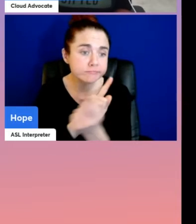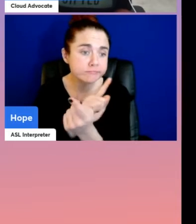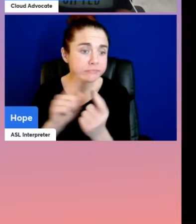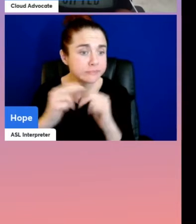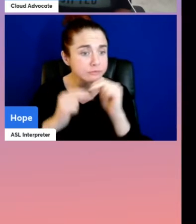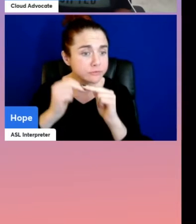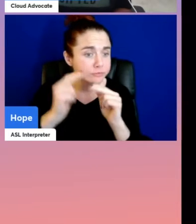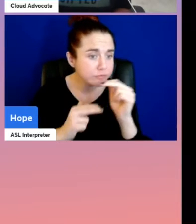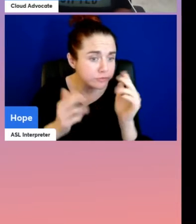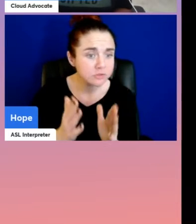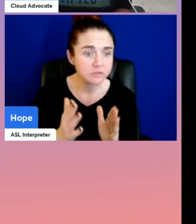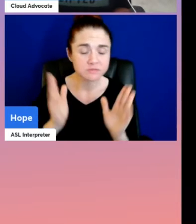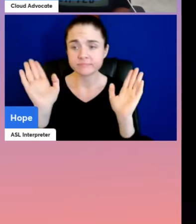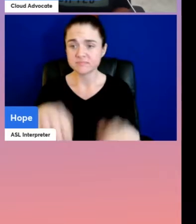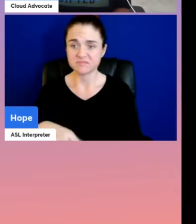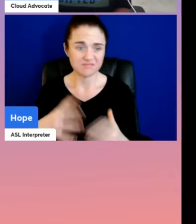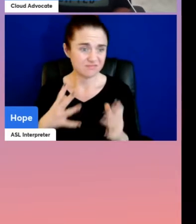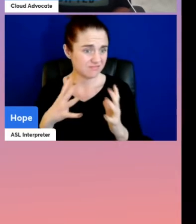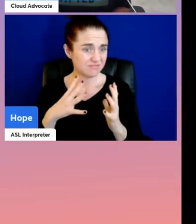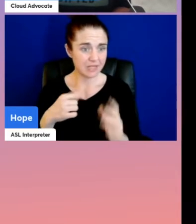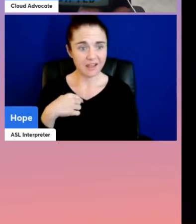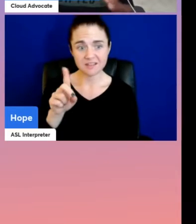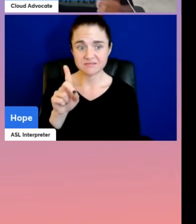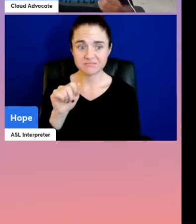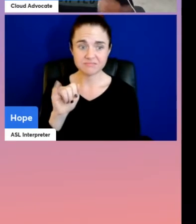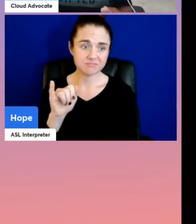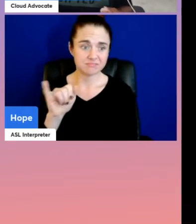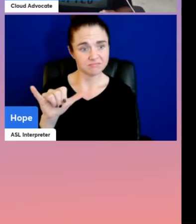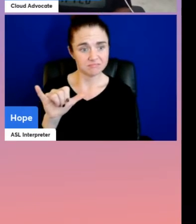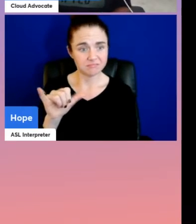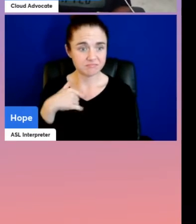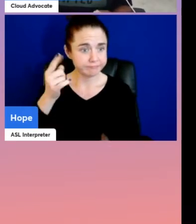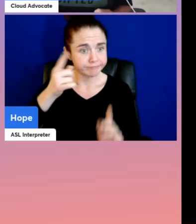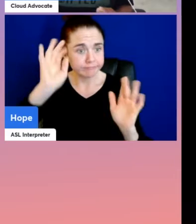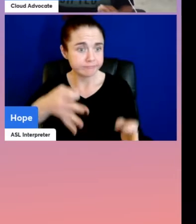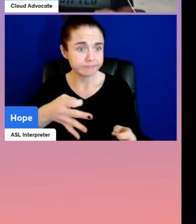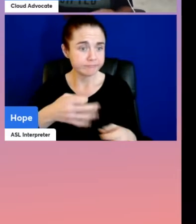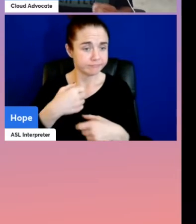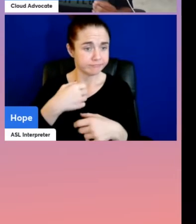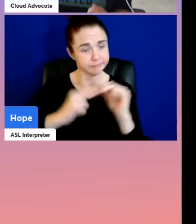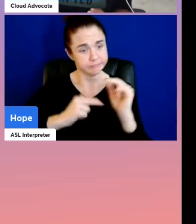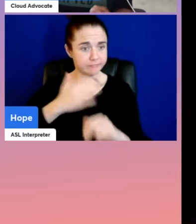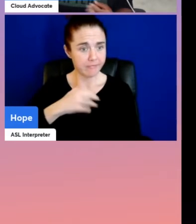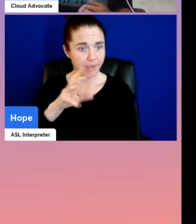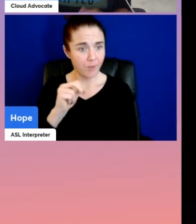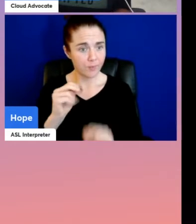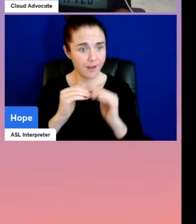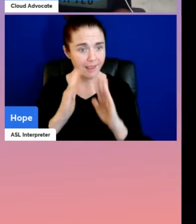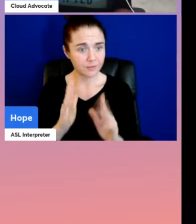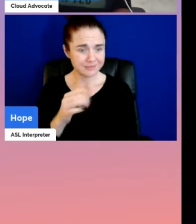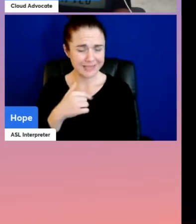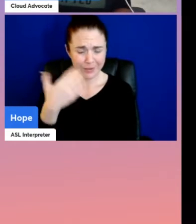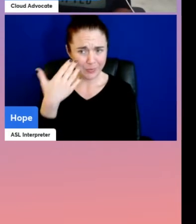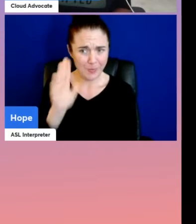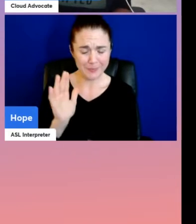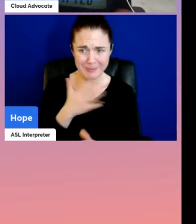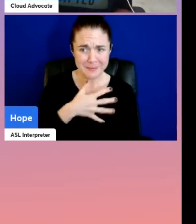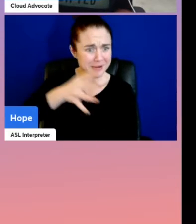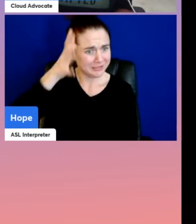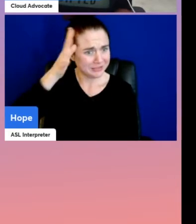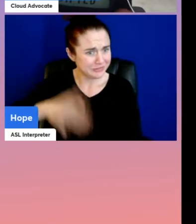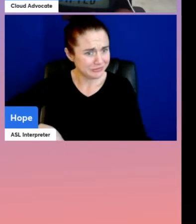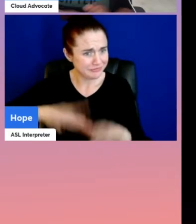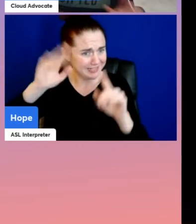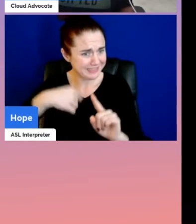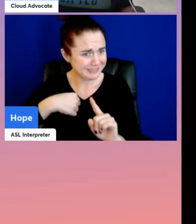we were just able to DIY this thing myself. Some kind of way, my parents managed to raise me in a way that I